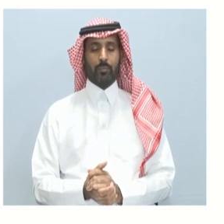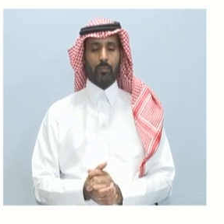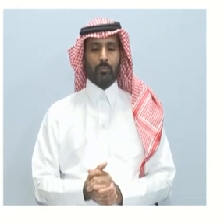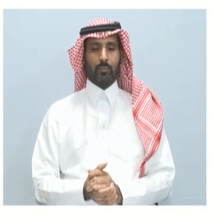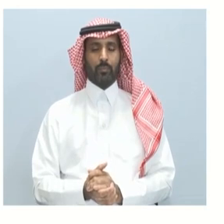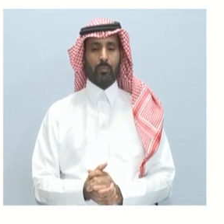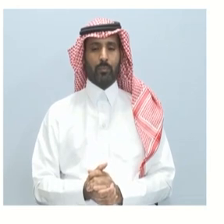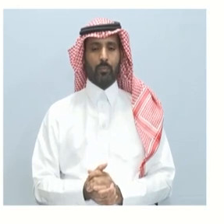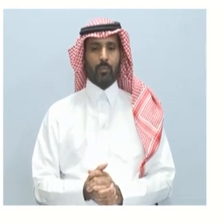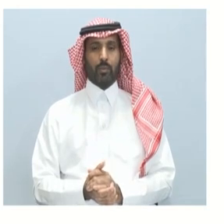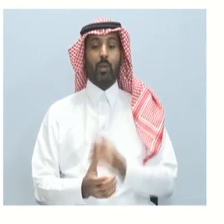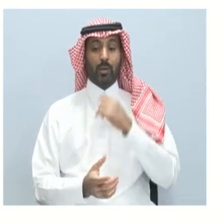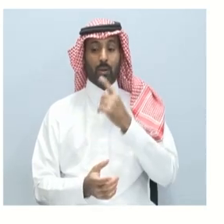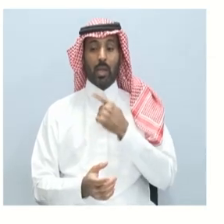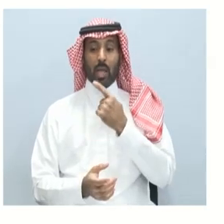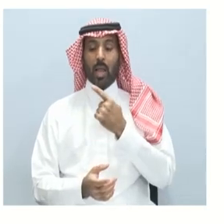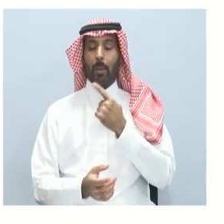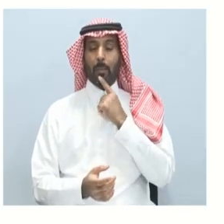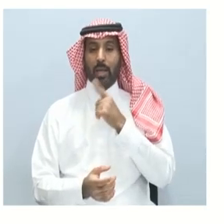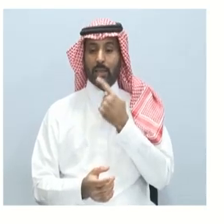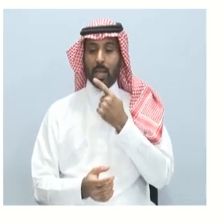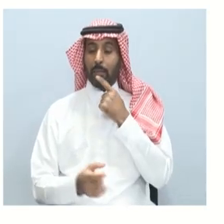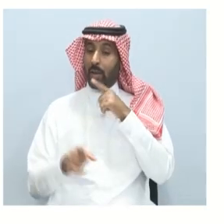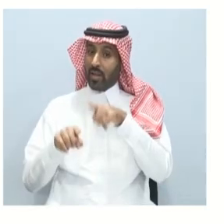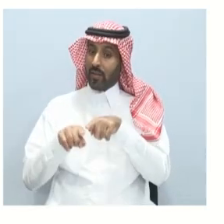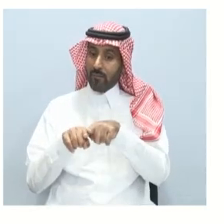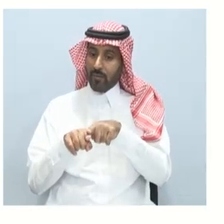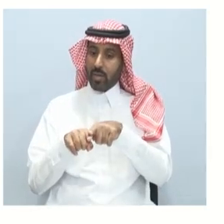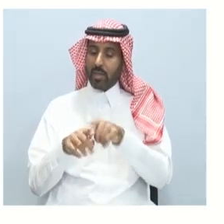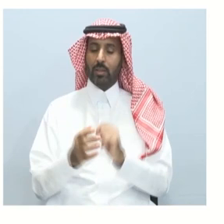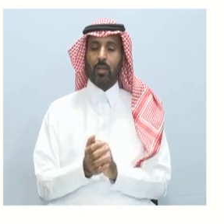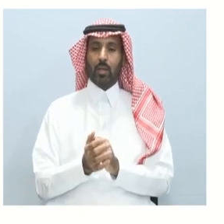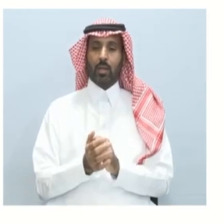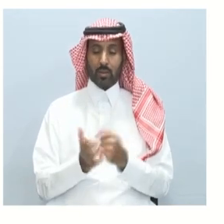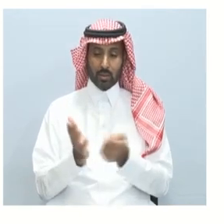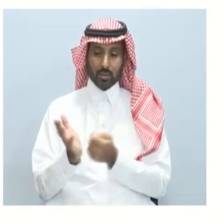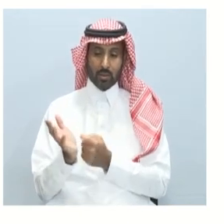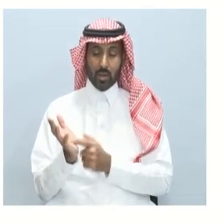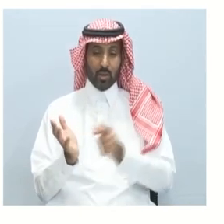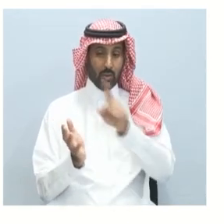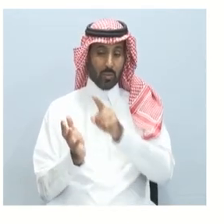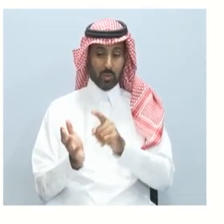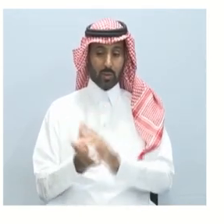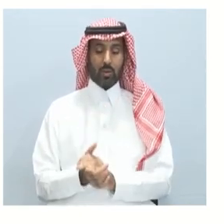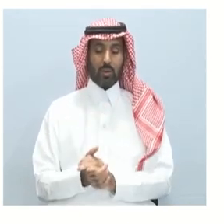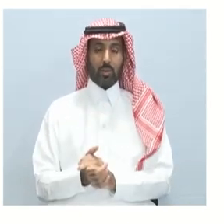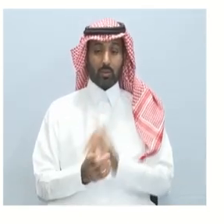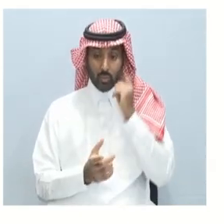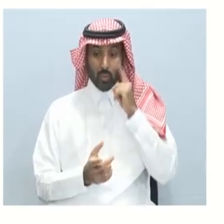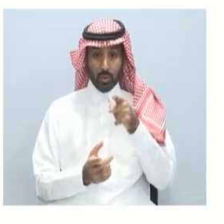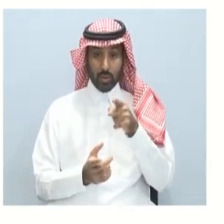Now, since we are speaking about friends, I have another question or another note for you. The question here, do you